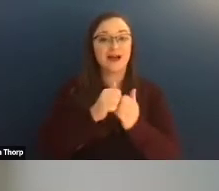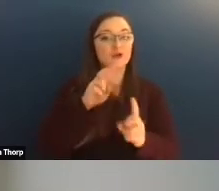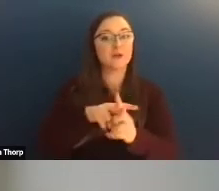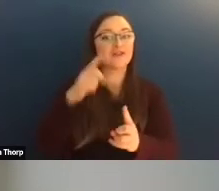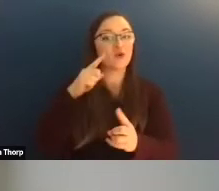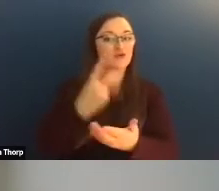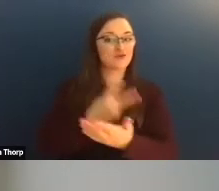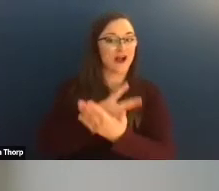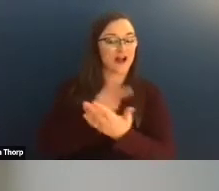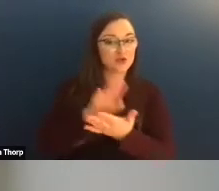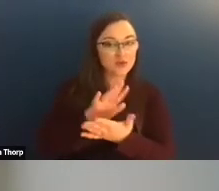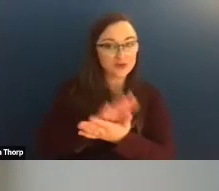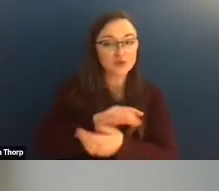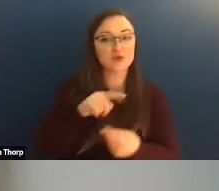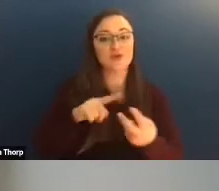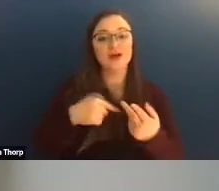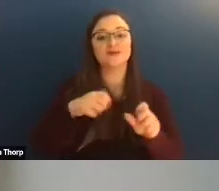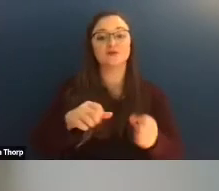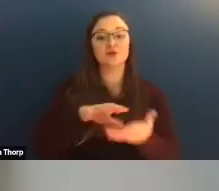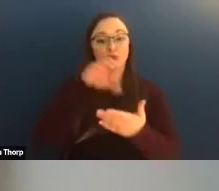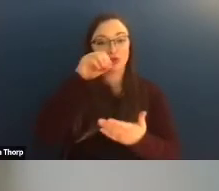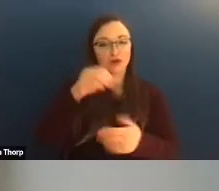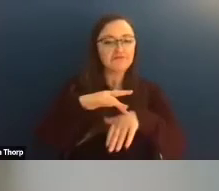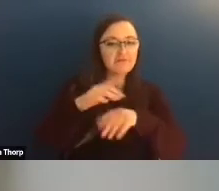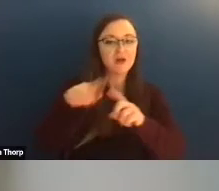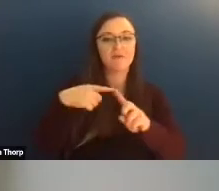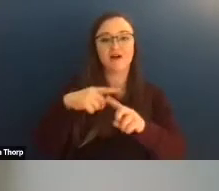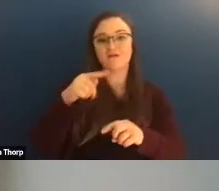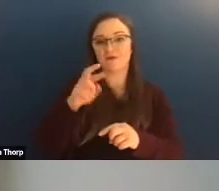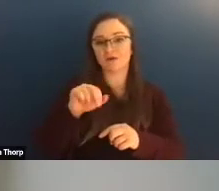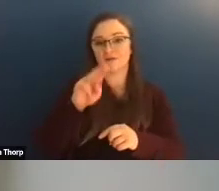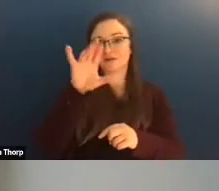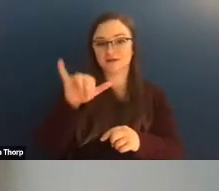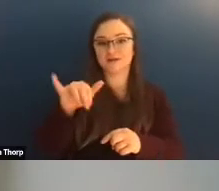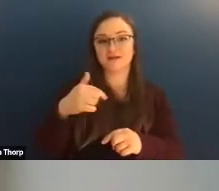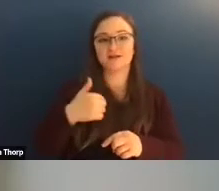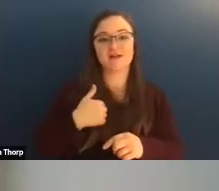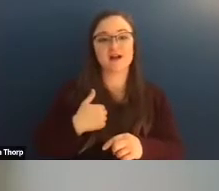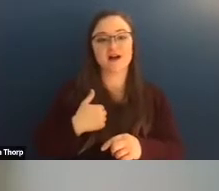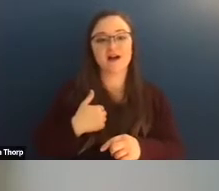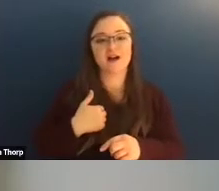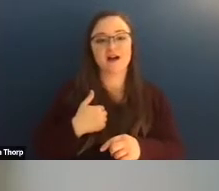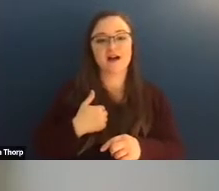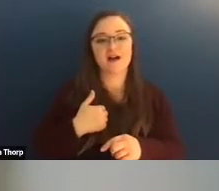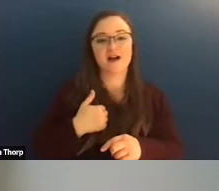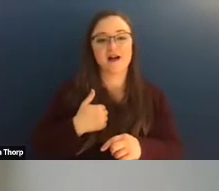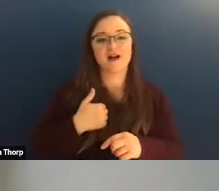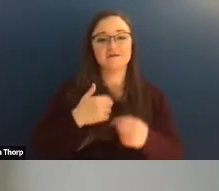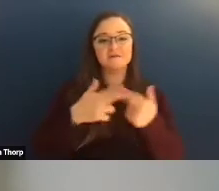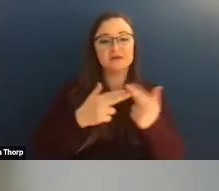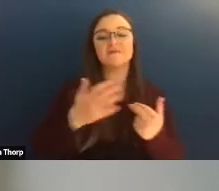school and learn about pharmacy. I built my network, and also I had the opportunity